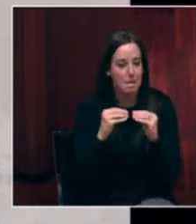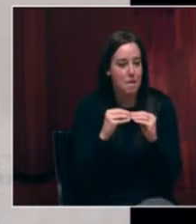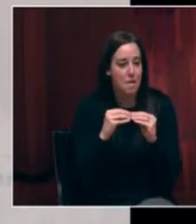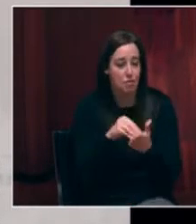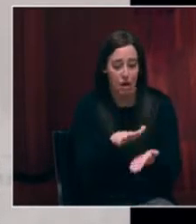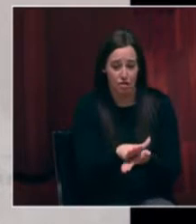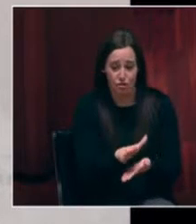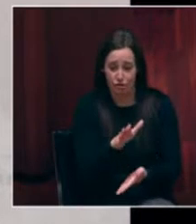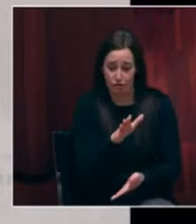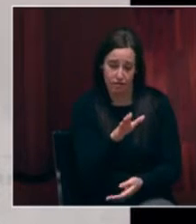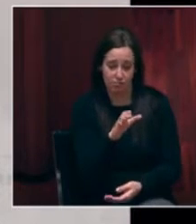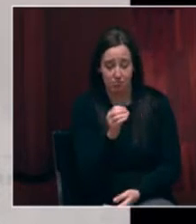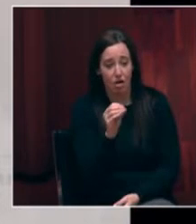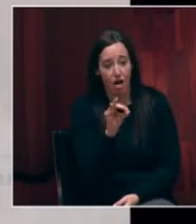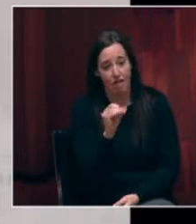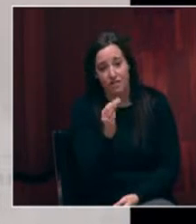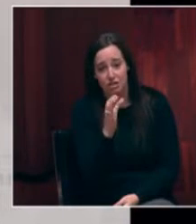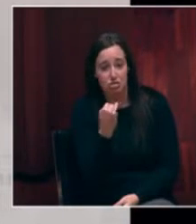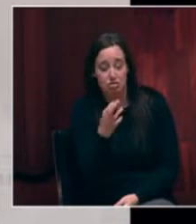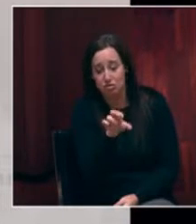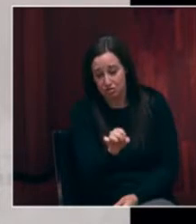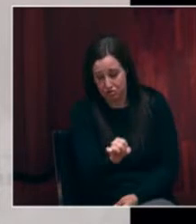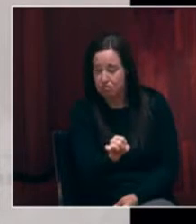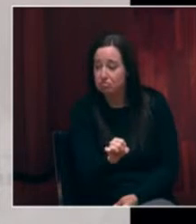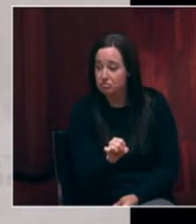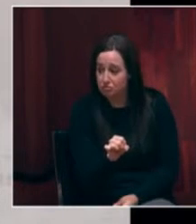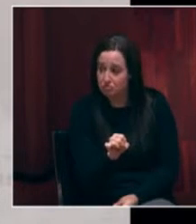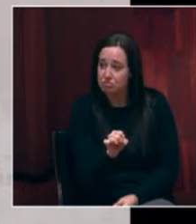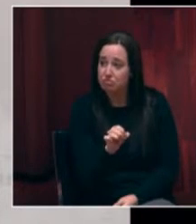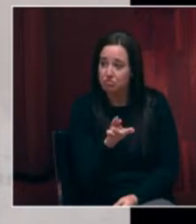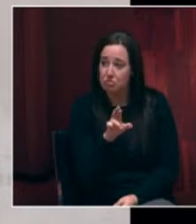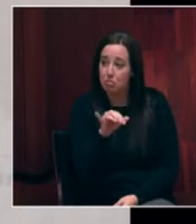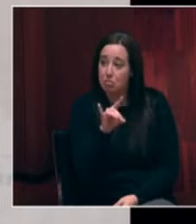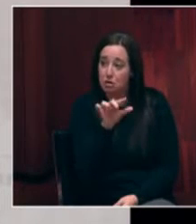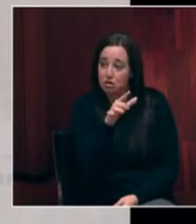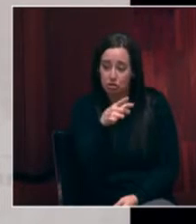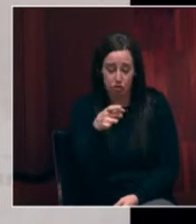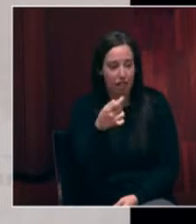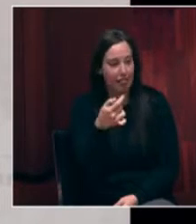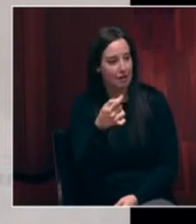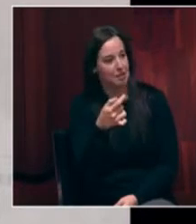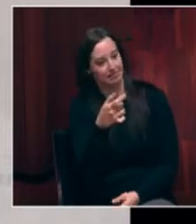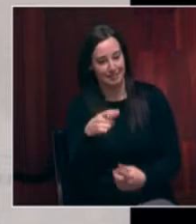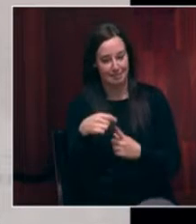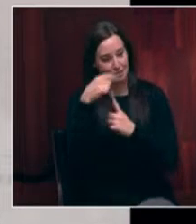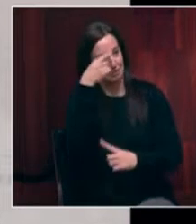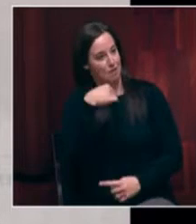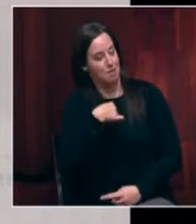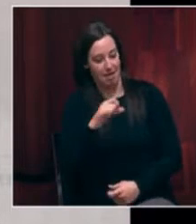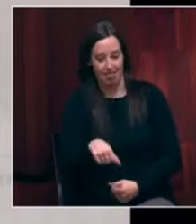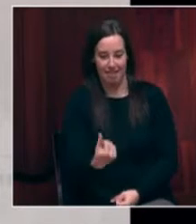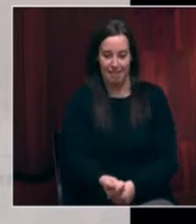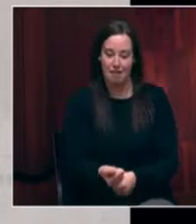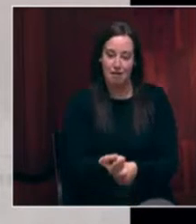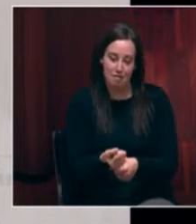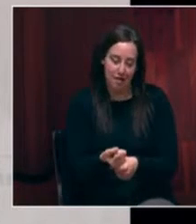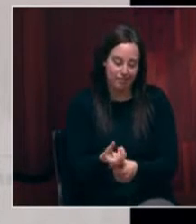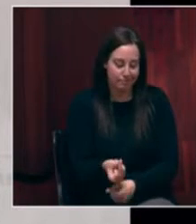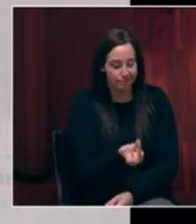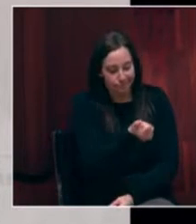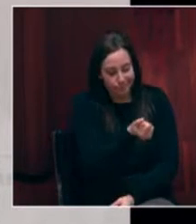do more and more great projects together. So Bridge has come kind of a highlight of me for the year. Sad news,